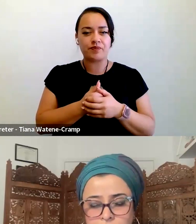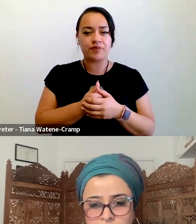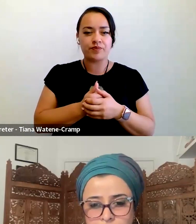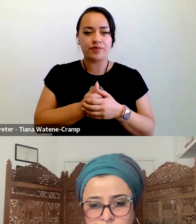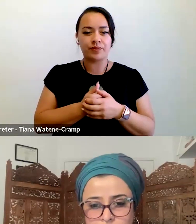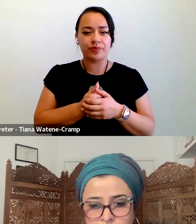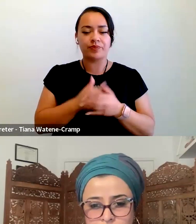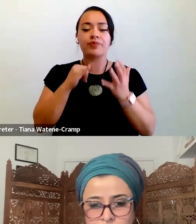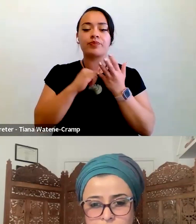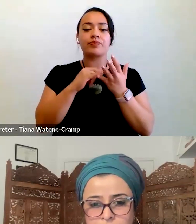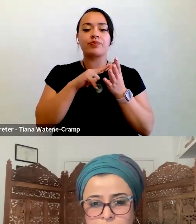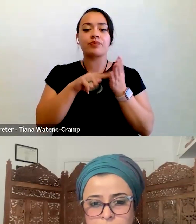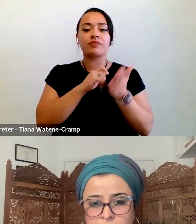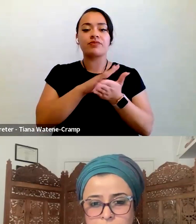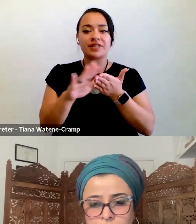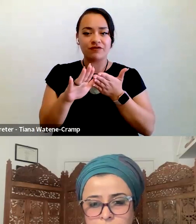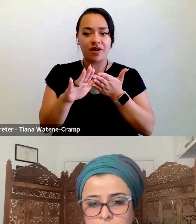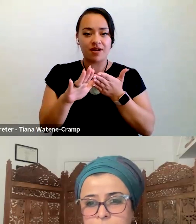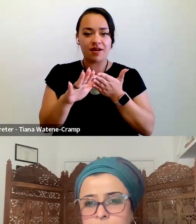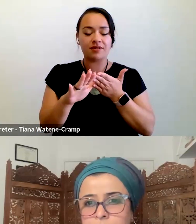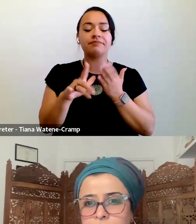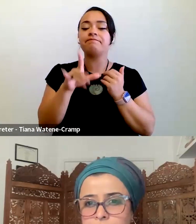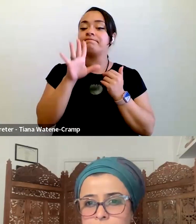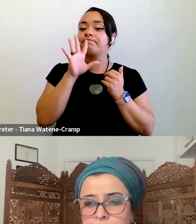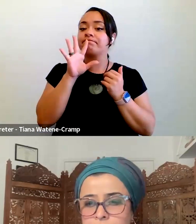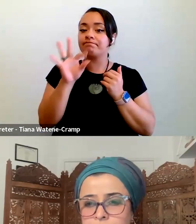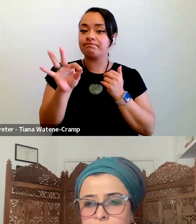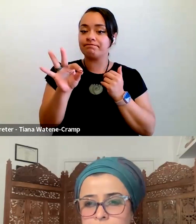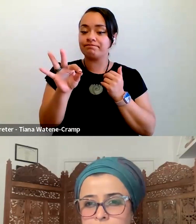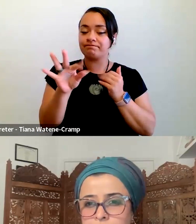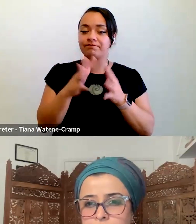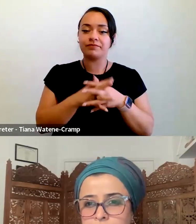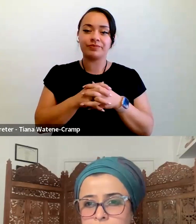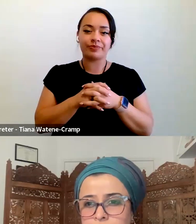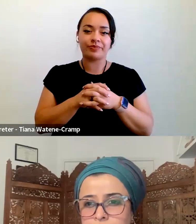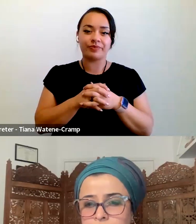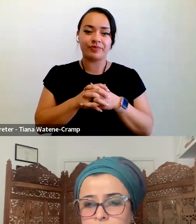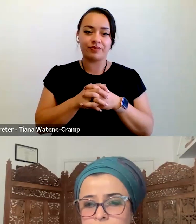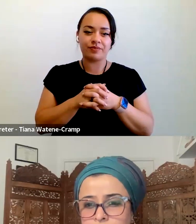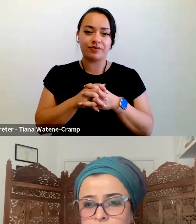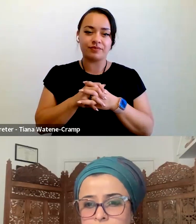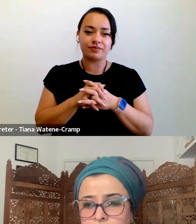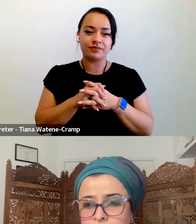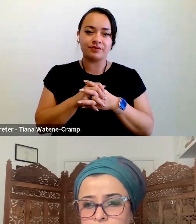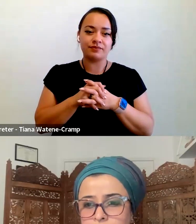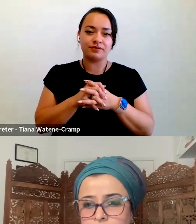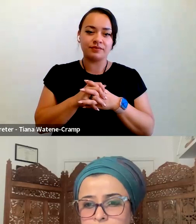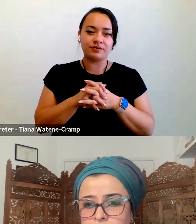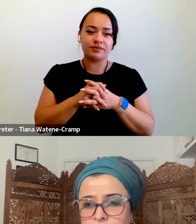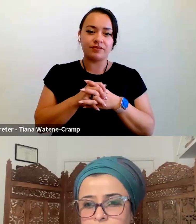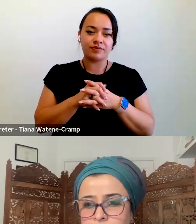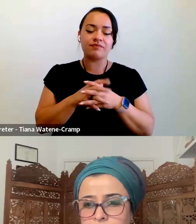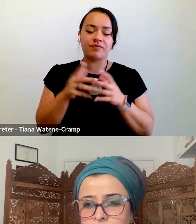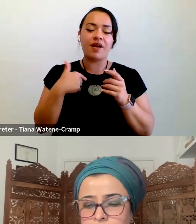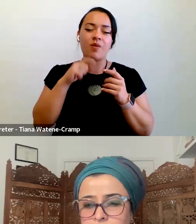Sarah Henneveld who's asking, It is, sorry, I'm going to ask these questions,